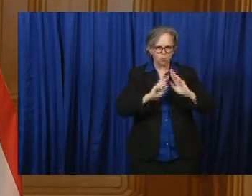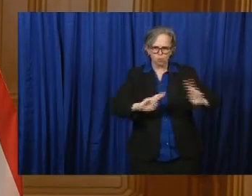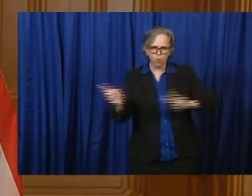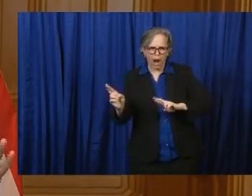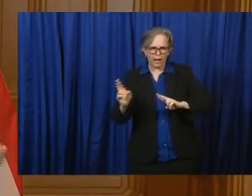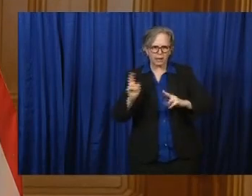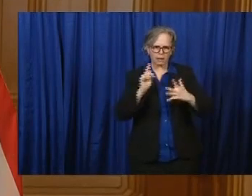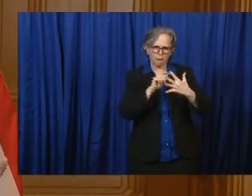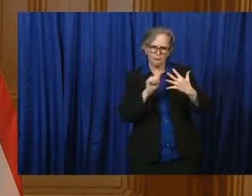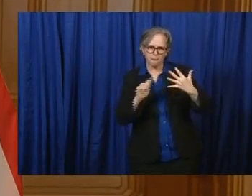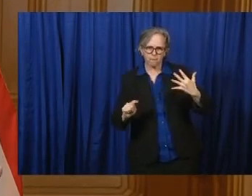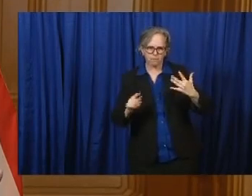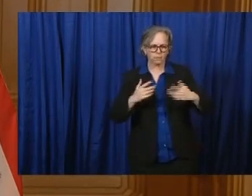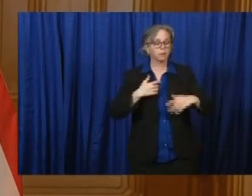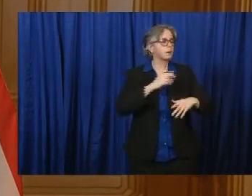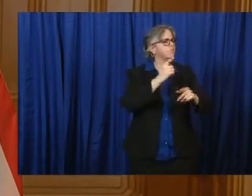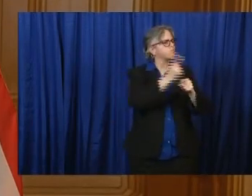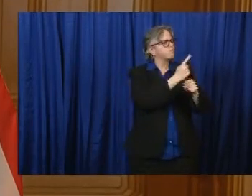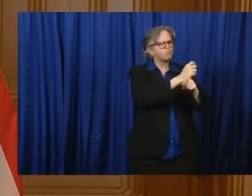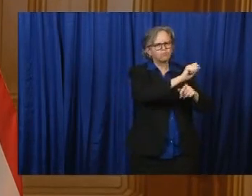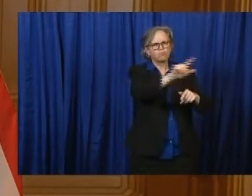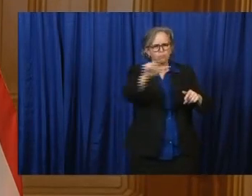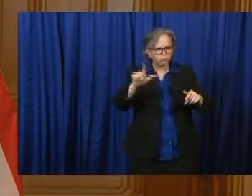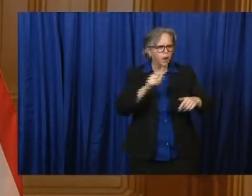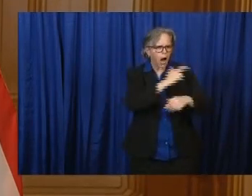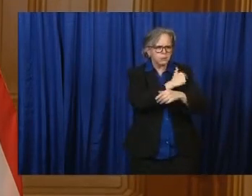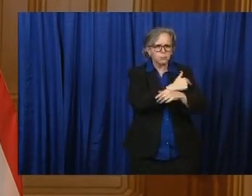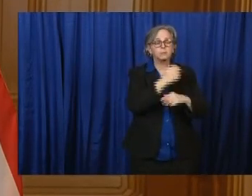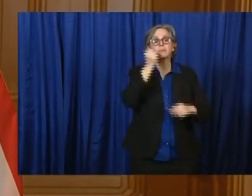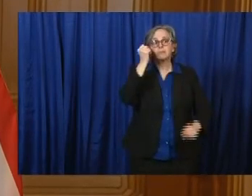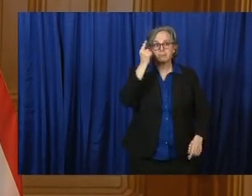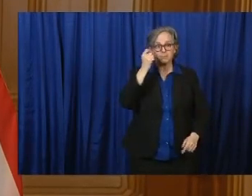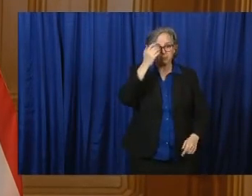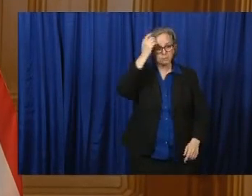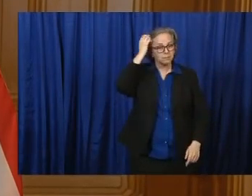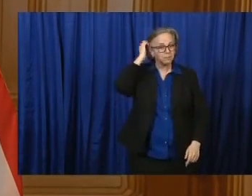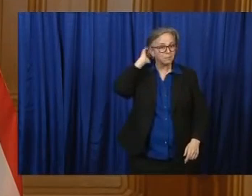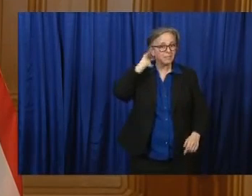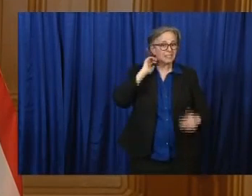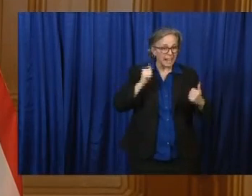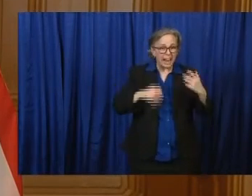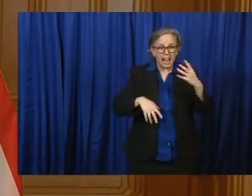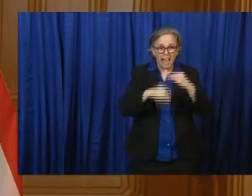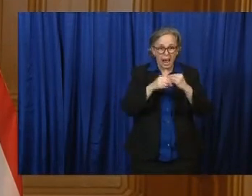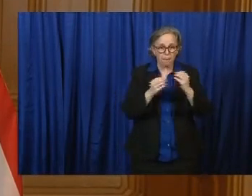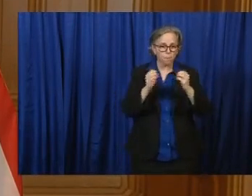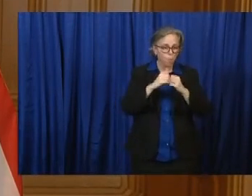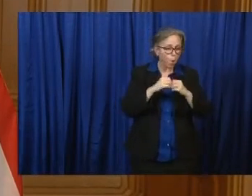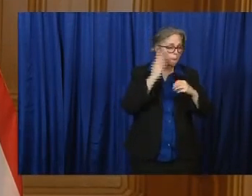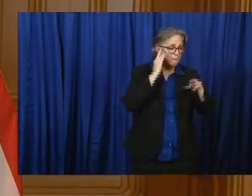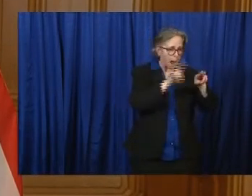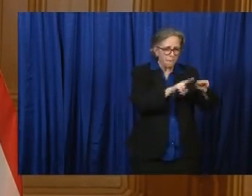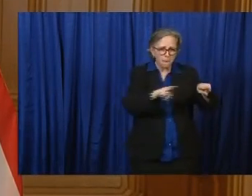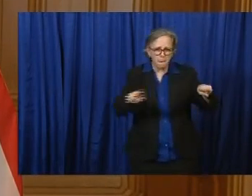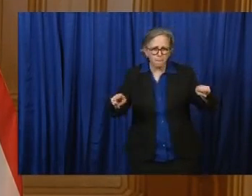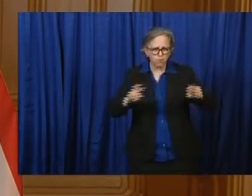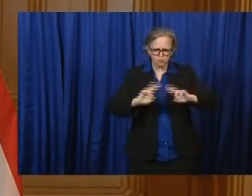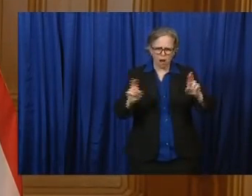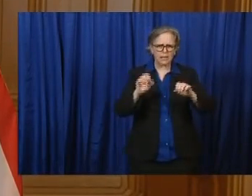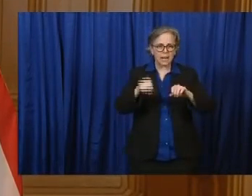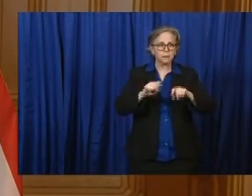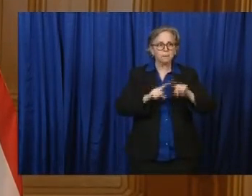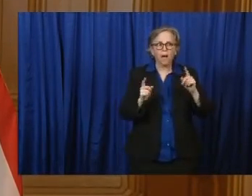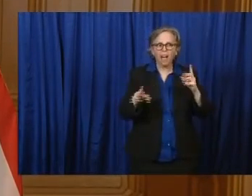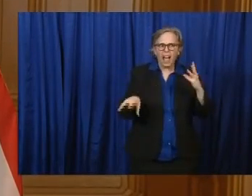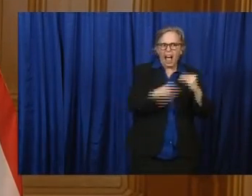also buying us time, not just to build out the hospital capacity and get ready for that, but also allowing more